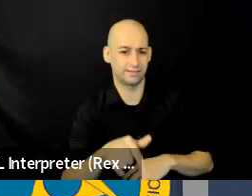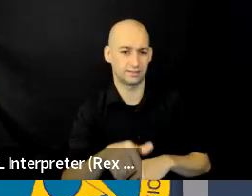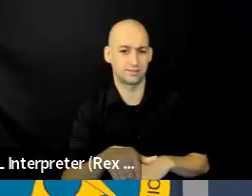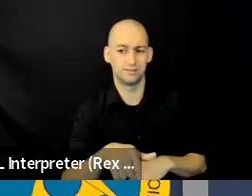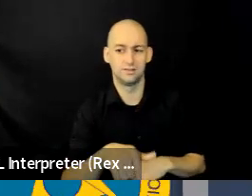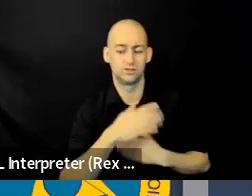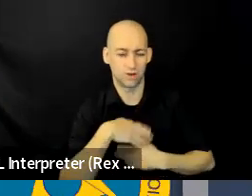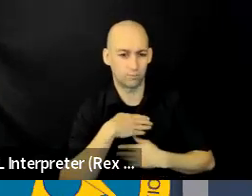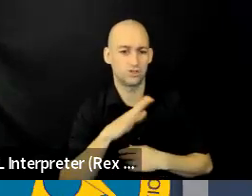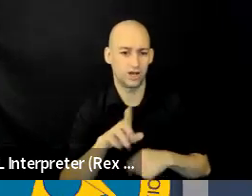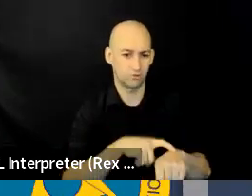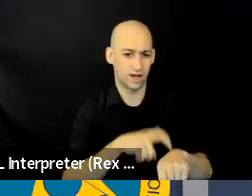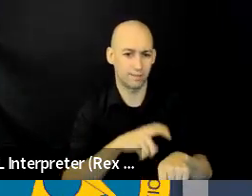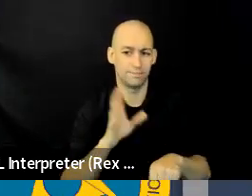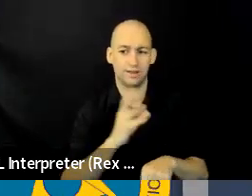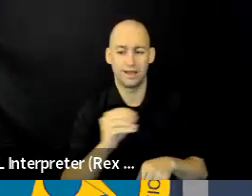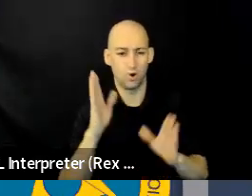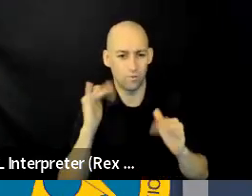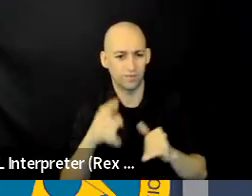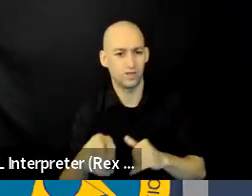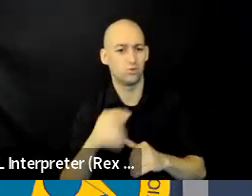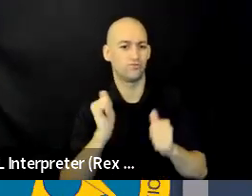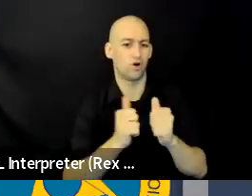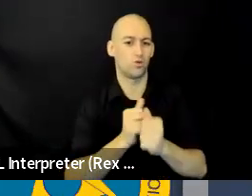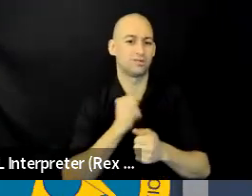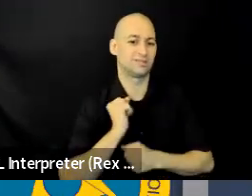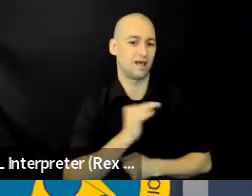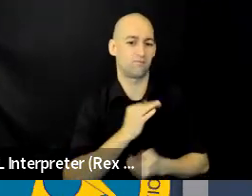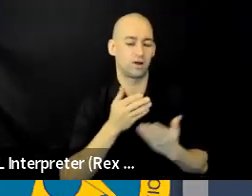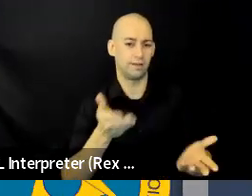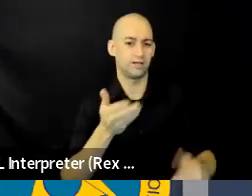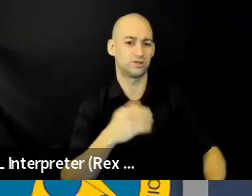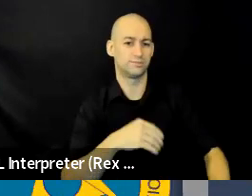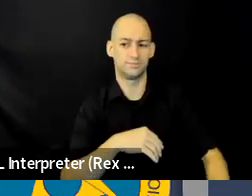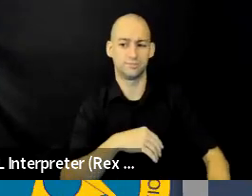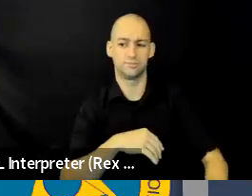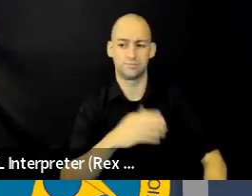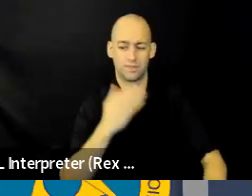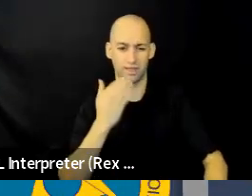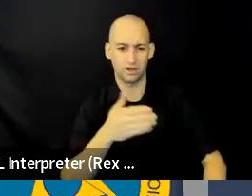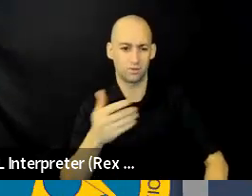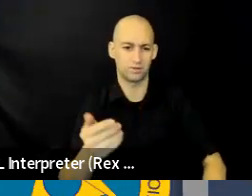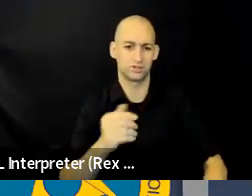this. And hopefully you'll follow staff's report and recommendations. Thank you very much.